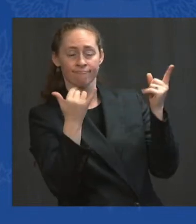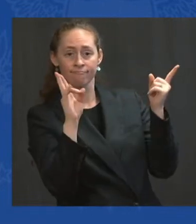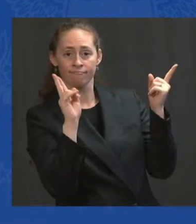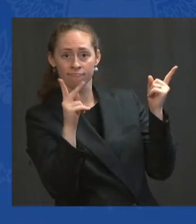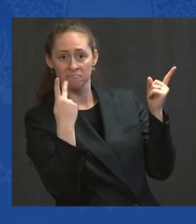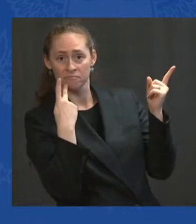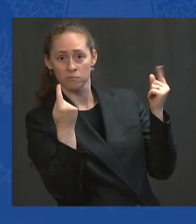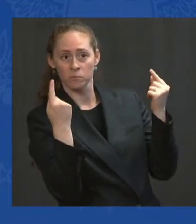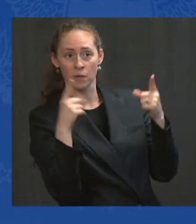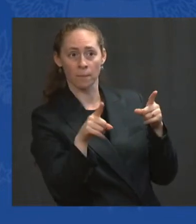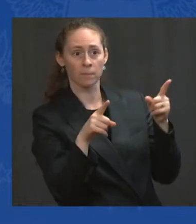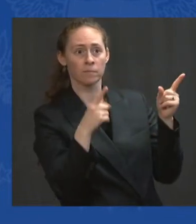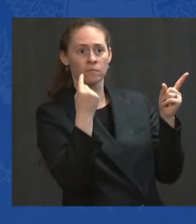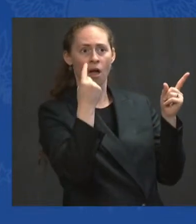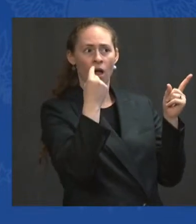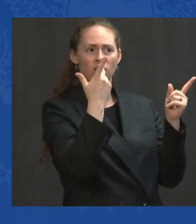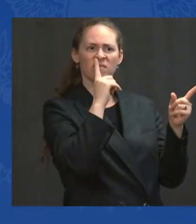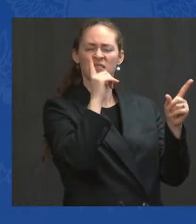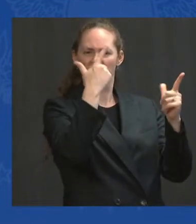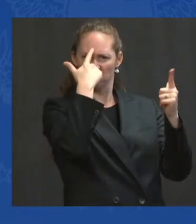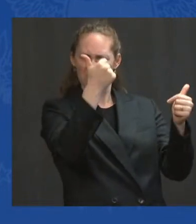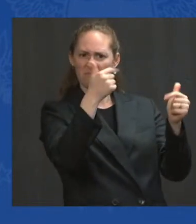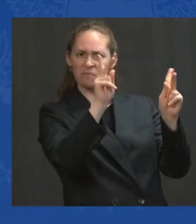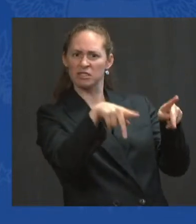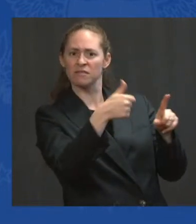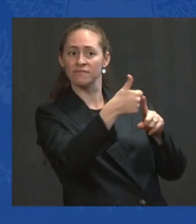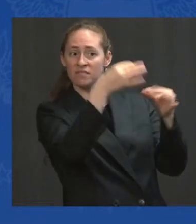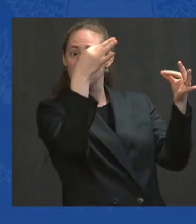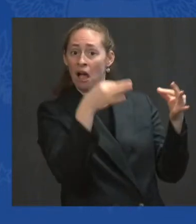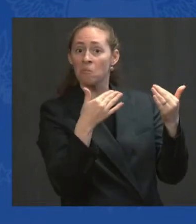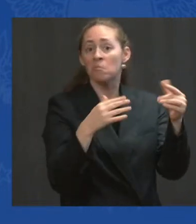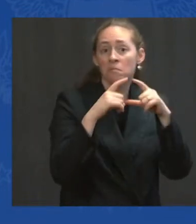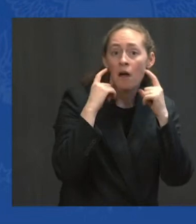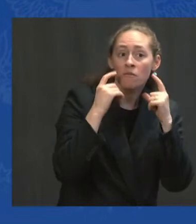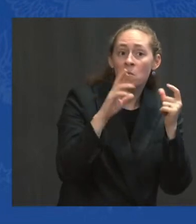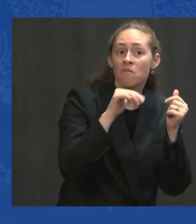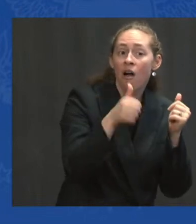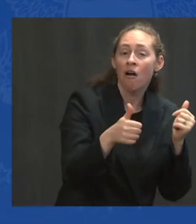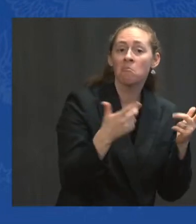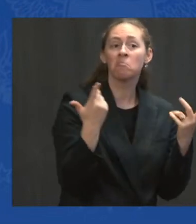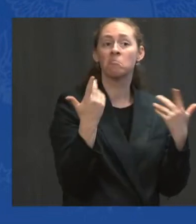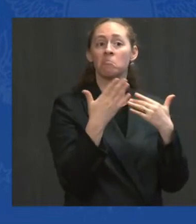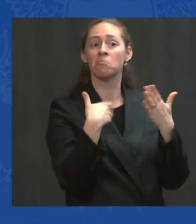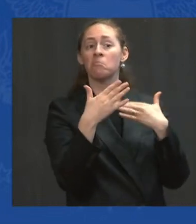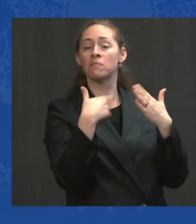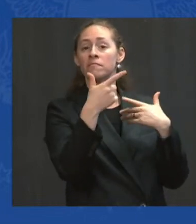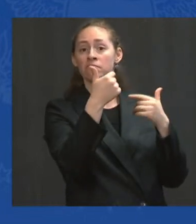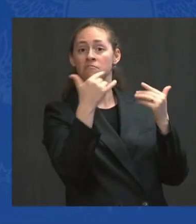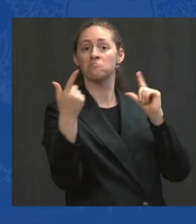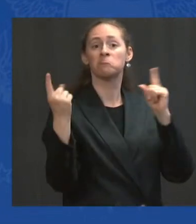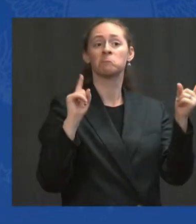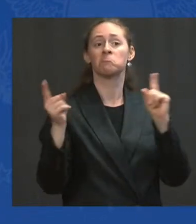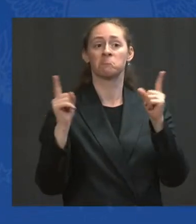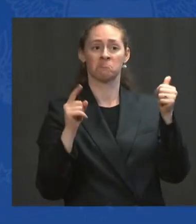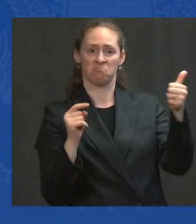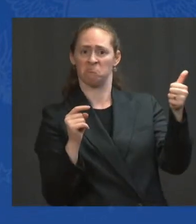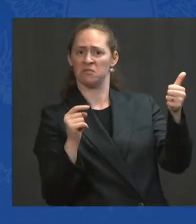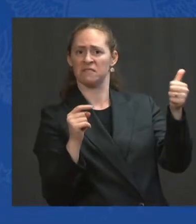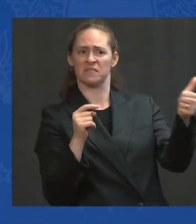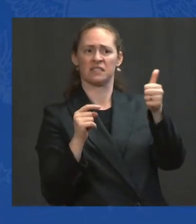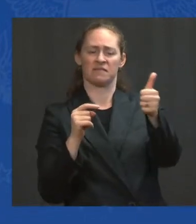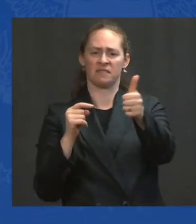decide how and when to wear masks and how and when to continue practicing social distancing and other mitigation measures?